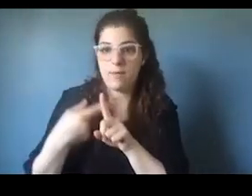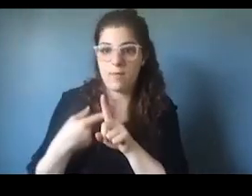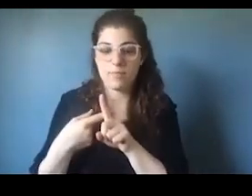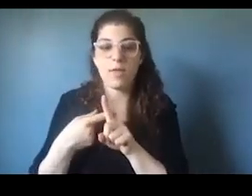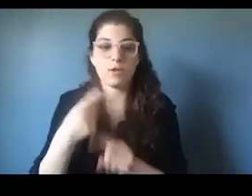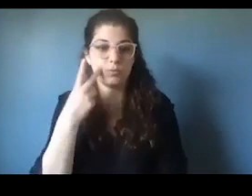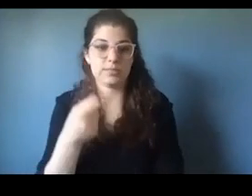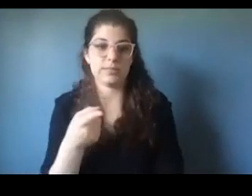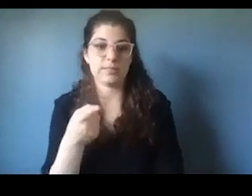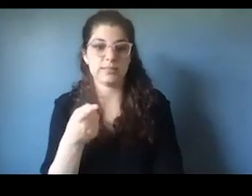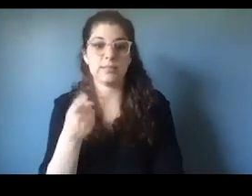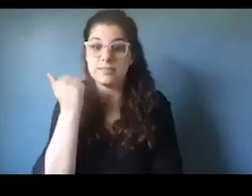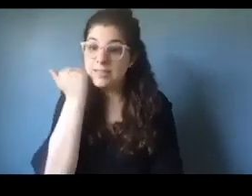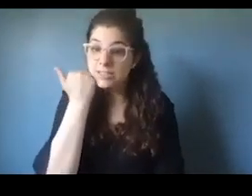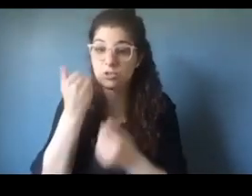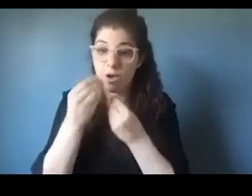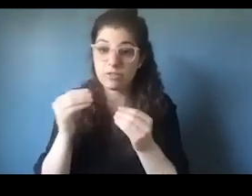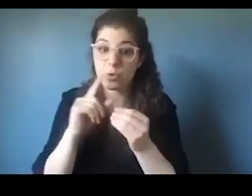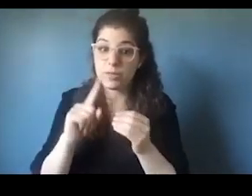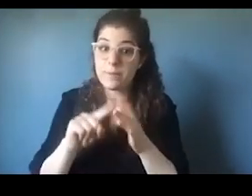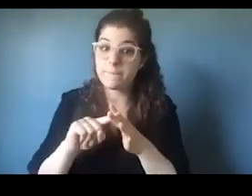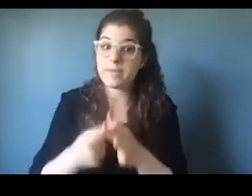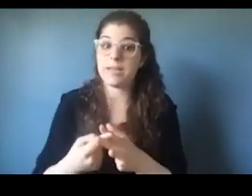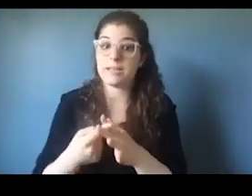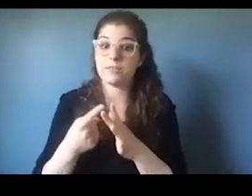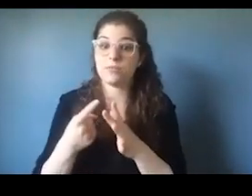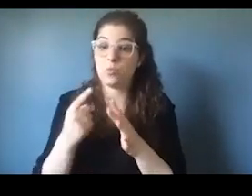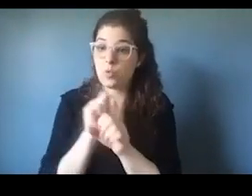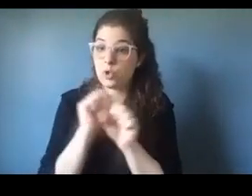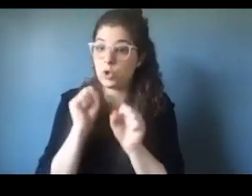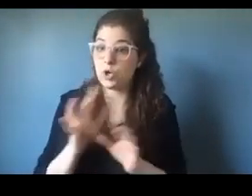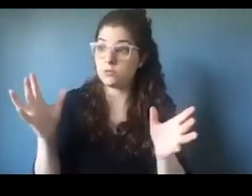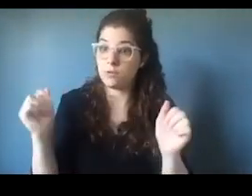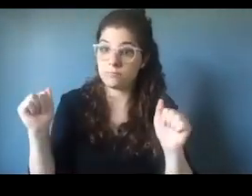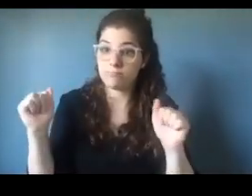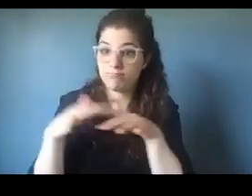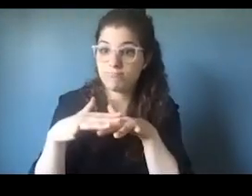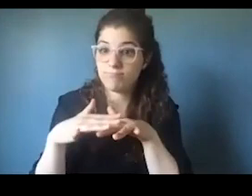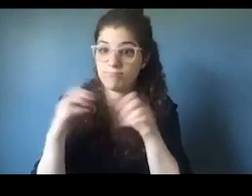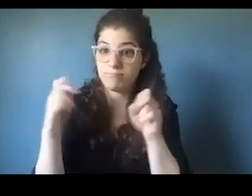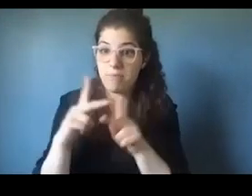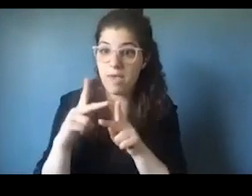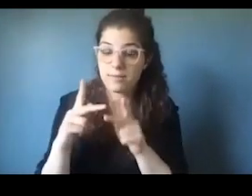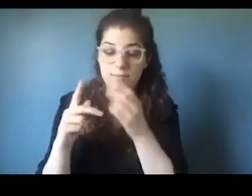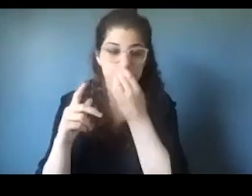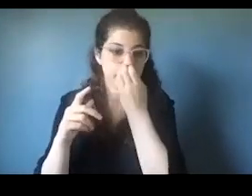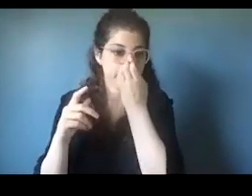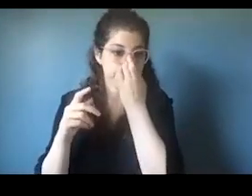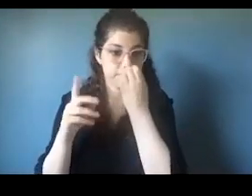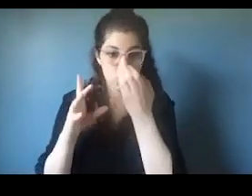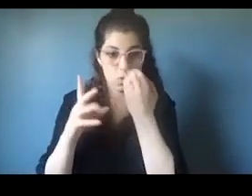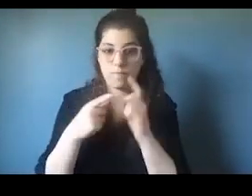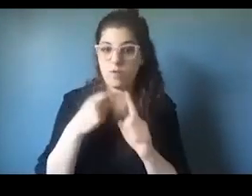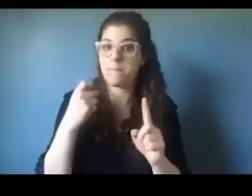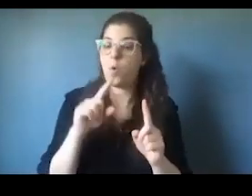that dentist office are really beginning to pull their workers back over the recession. So, going from